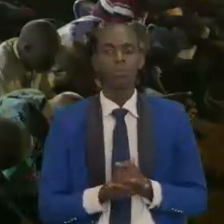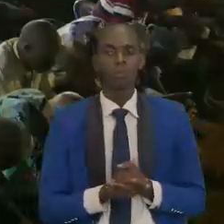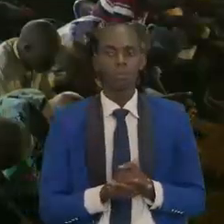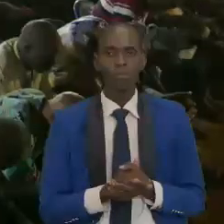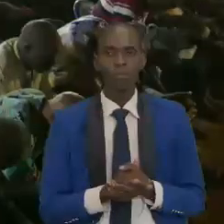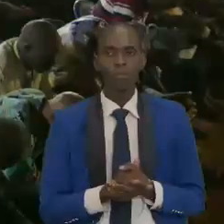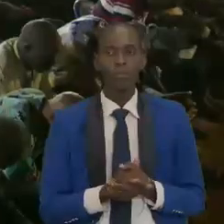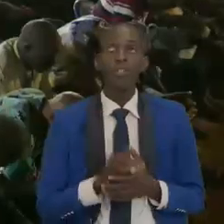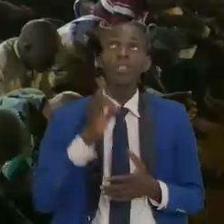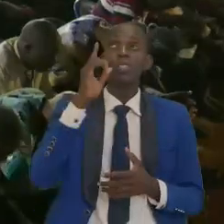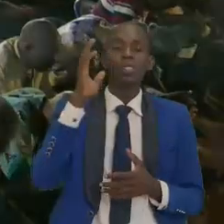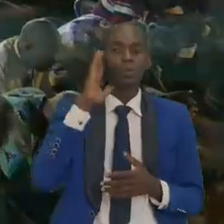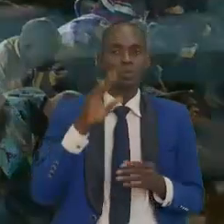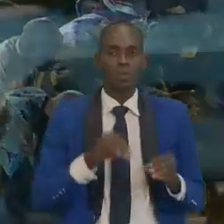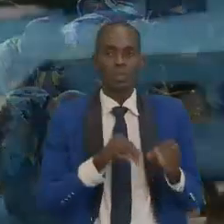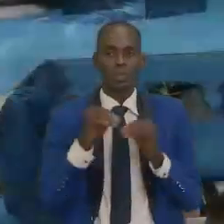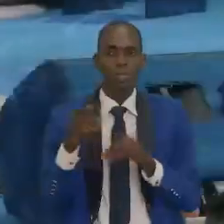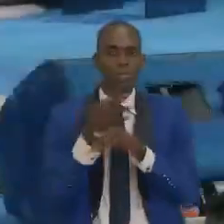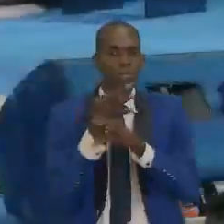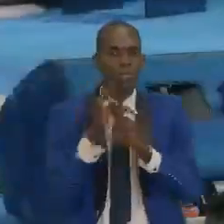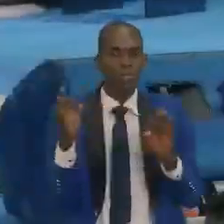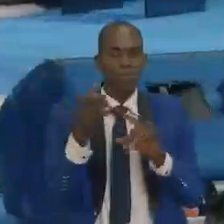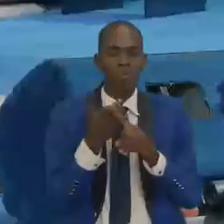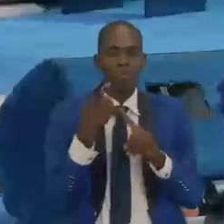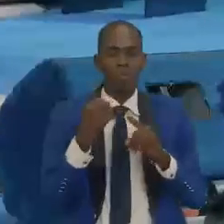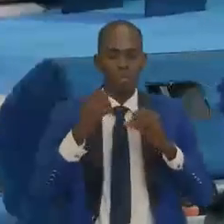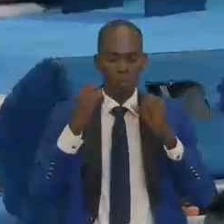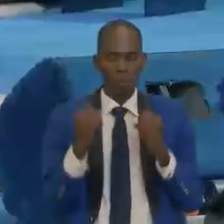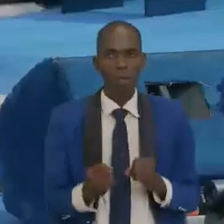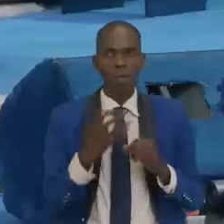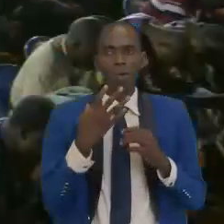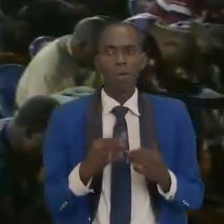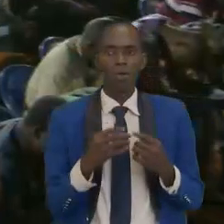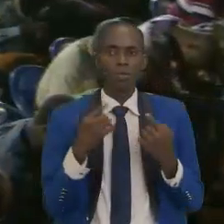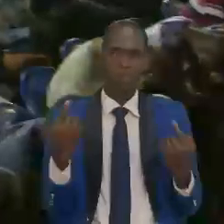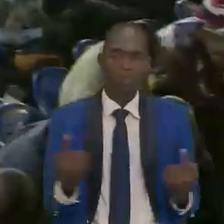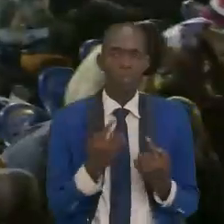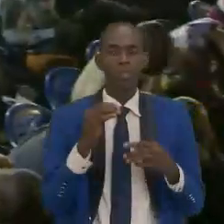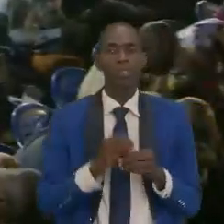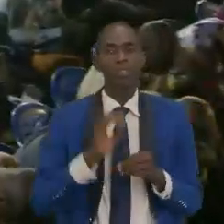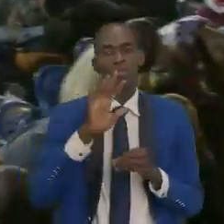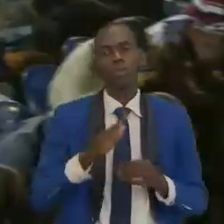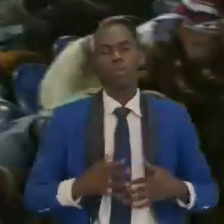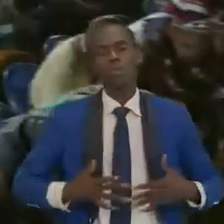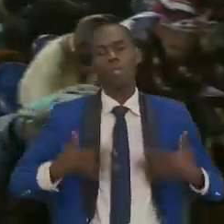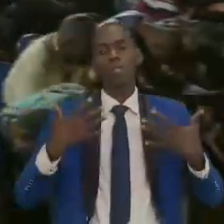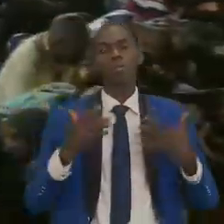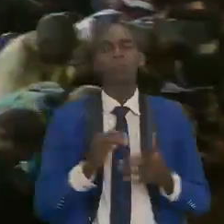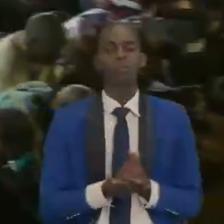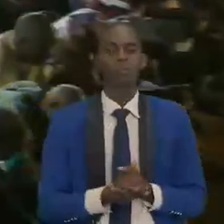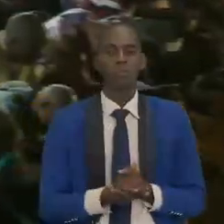It will set you free from the power of sin in your life.